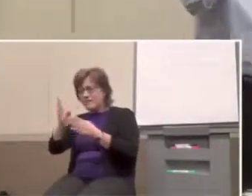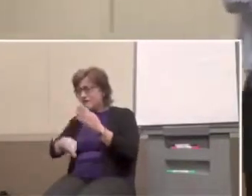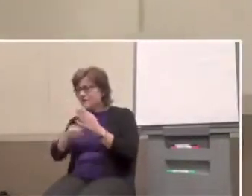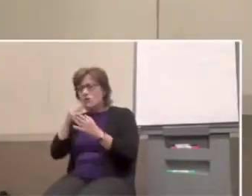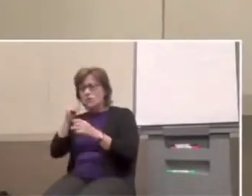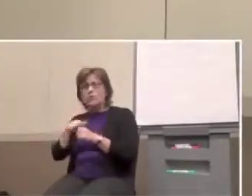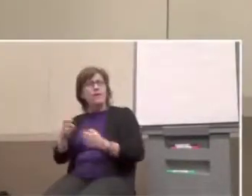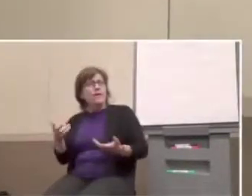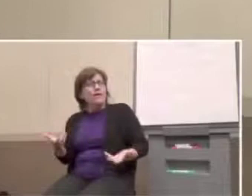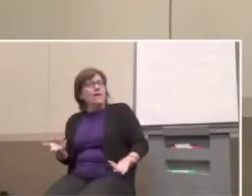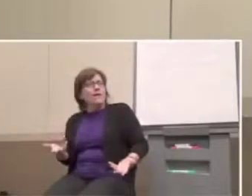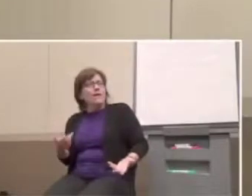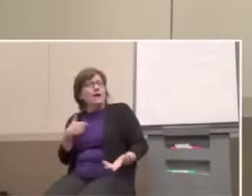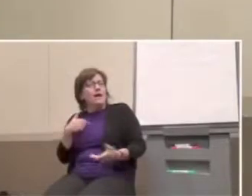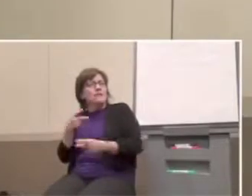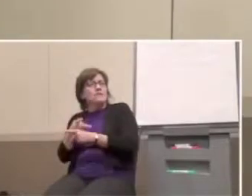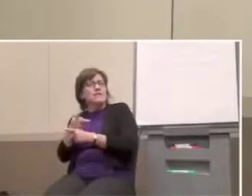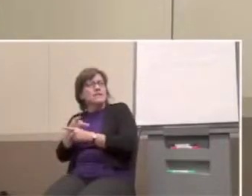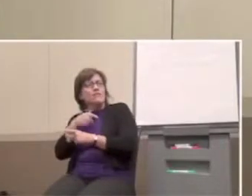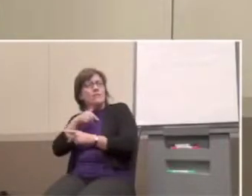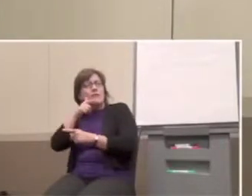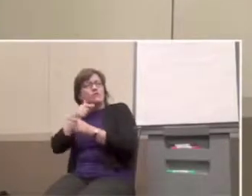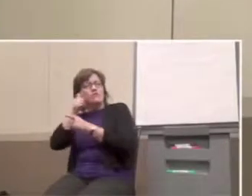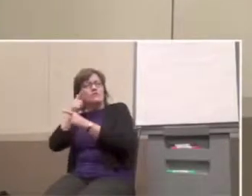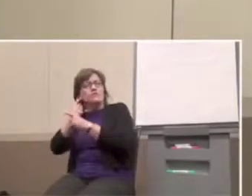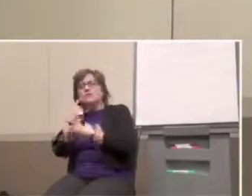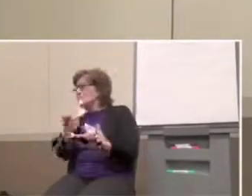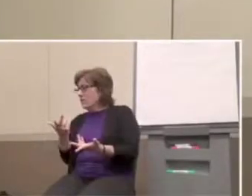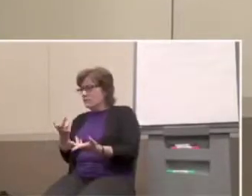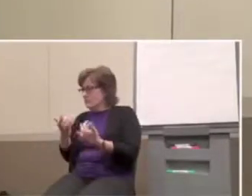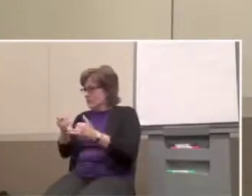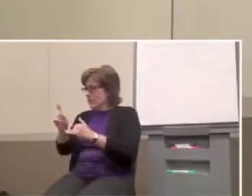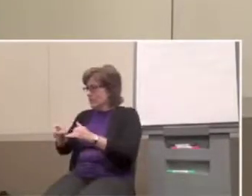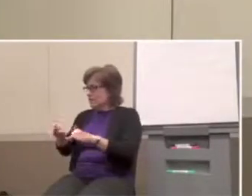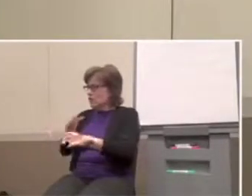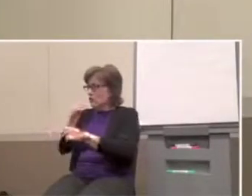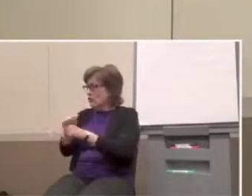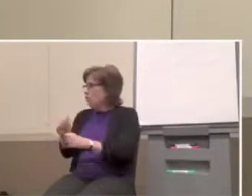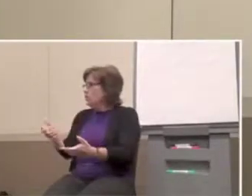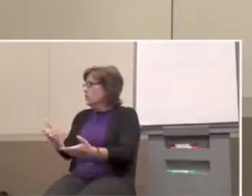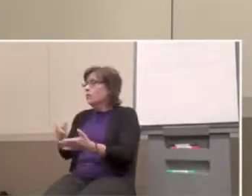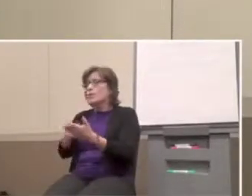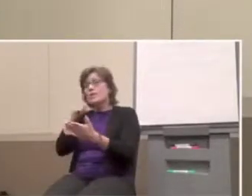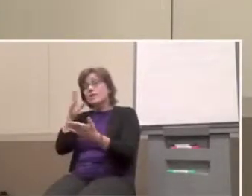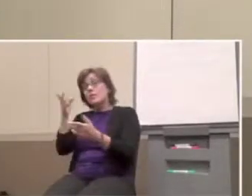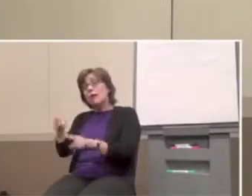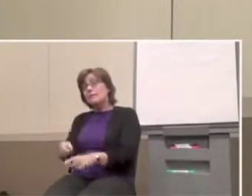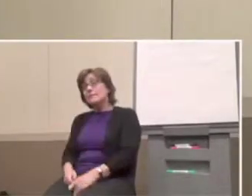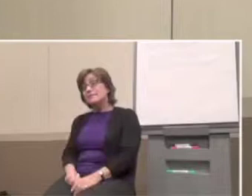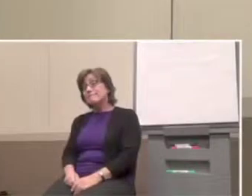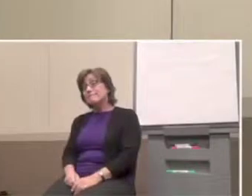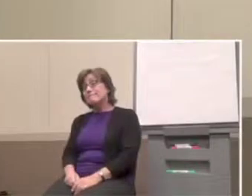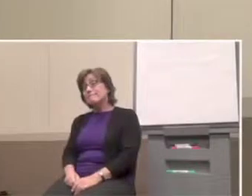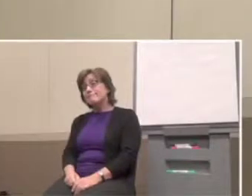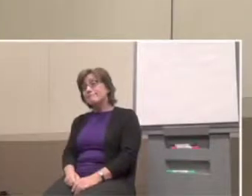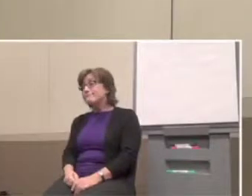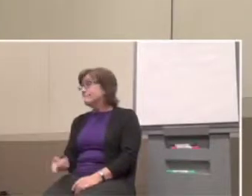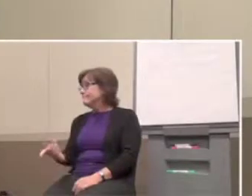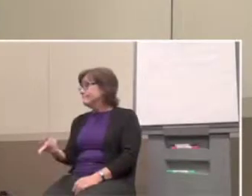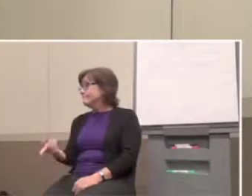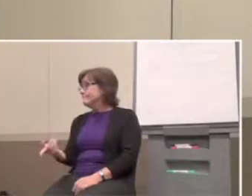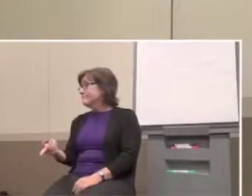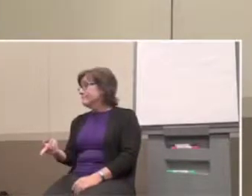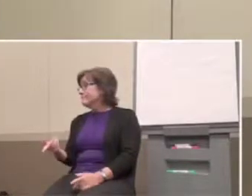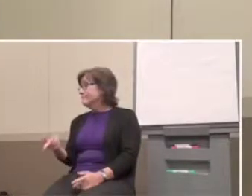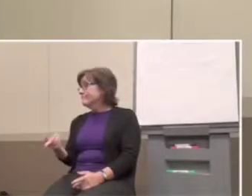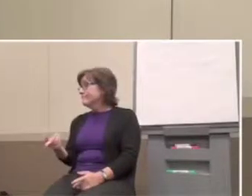say, well, I'm taking care of my siblings, and you say, but you still need to get your homework done. What do you think is going to happen? How invested are you going to be to try and do